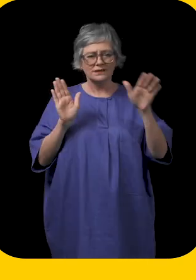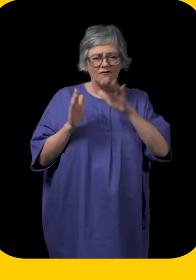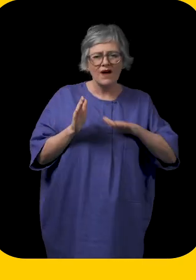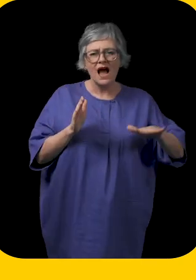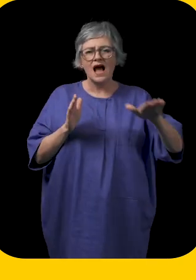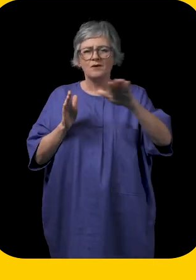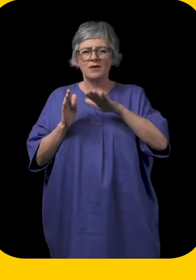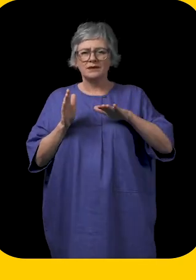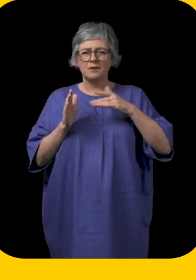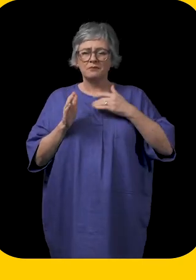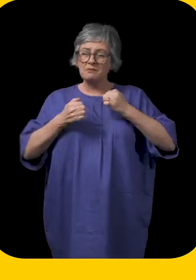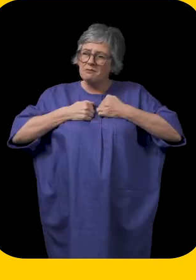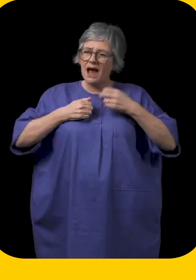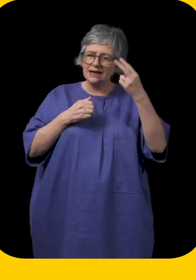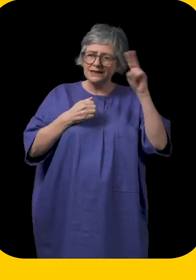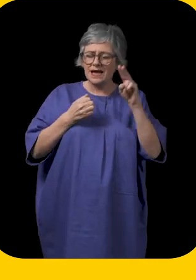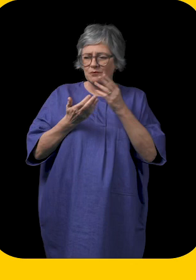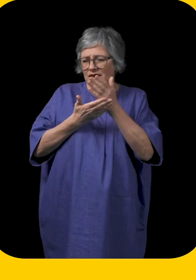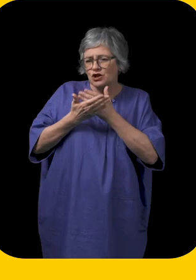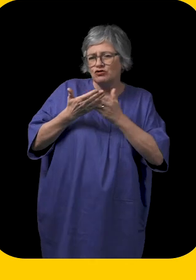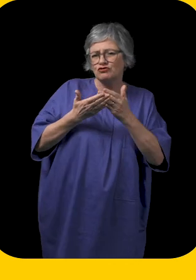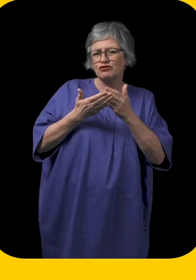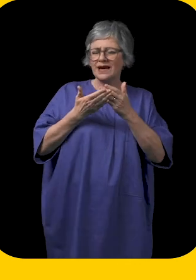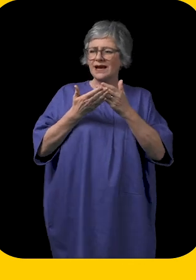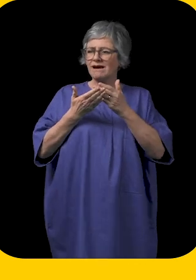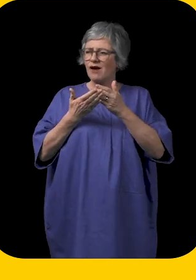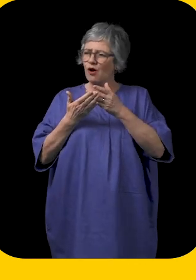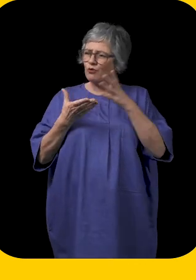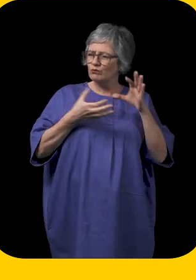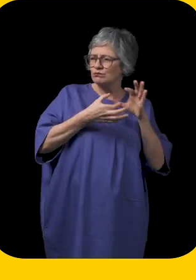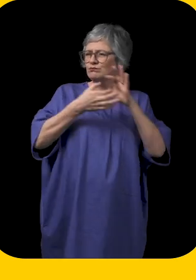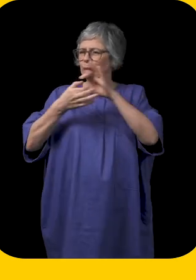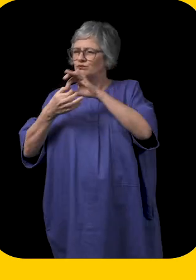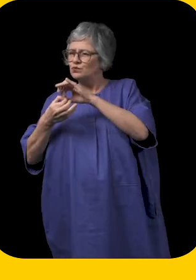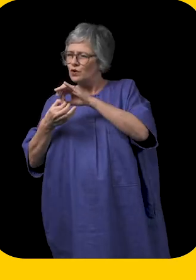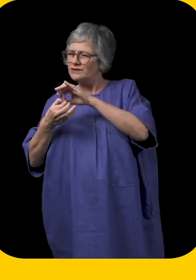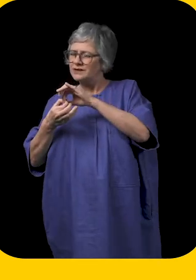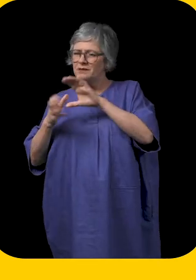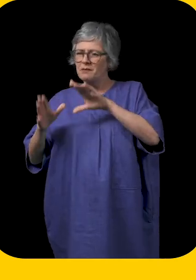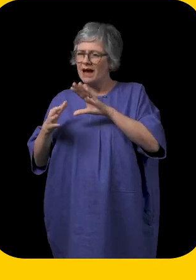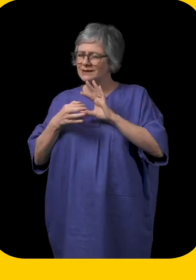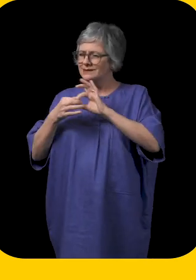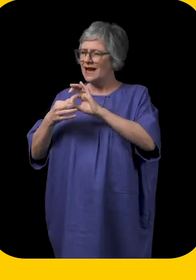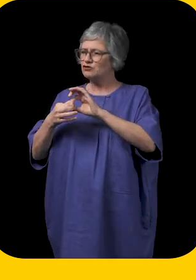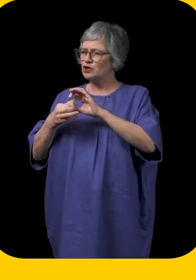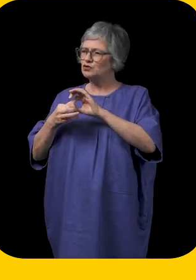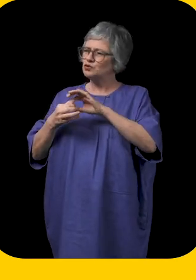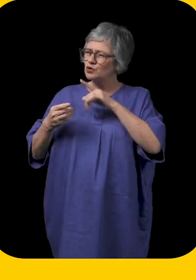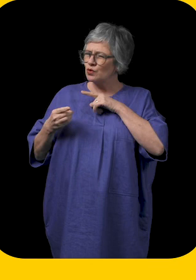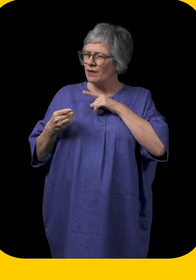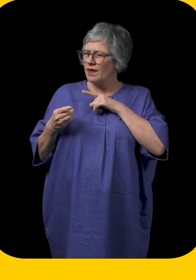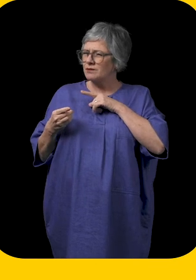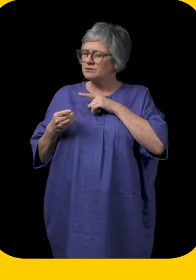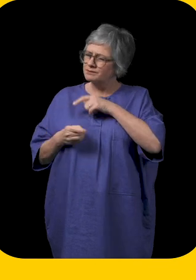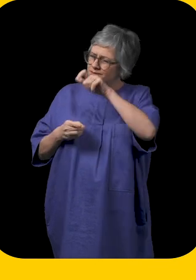family. Even my name, the Aisha which sits proudly in the middle, proclaims not only my connection to the faith